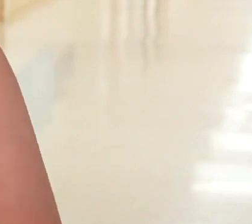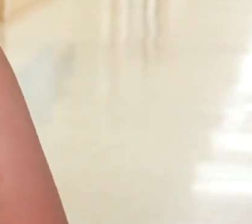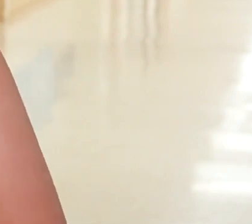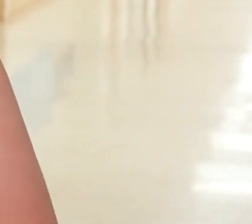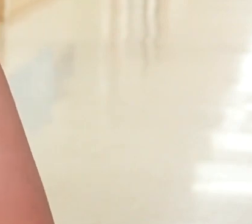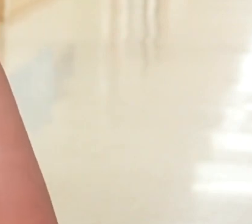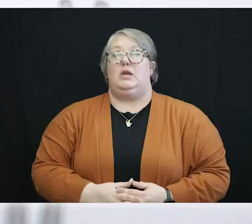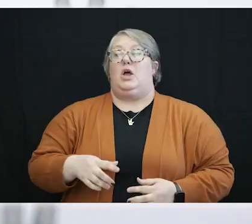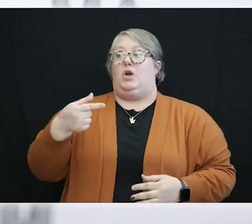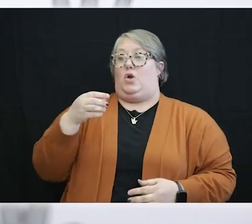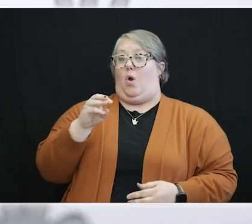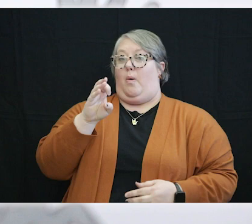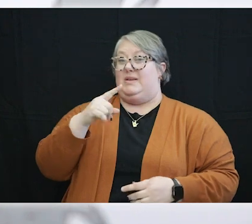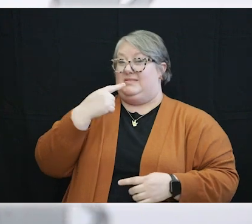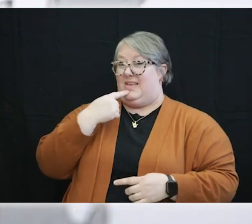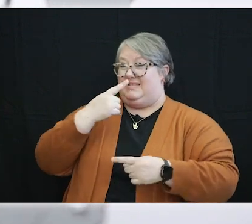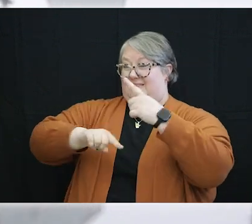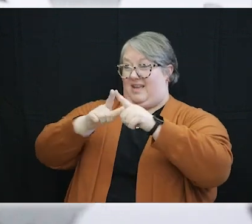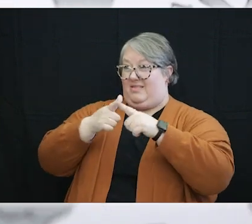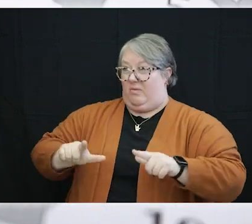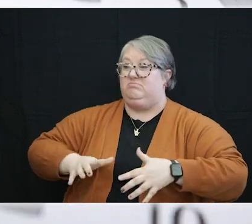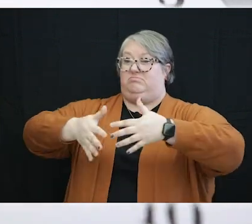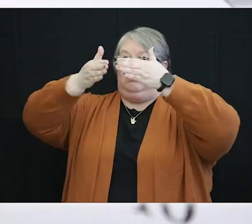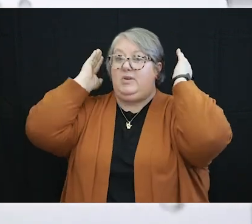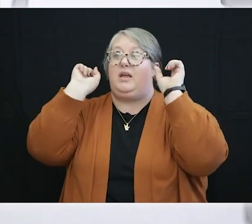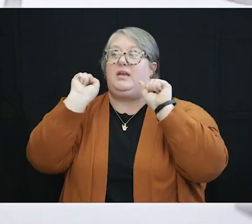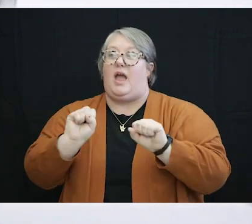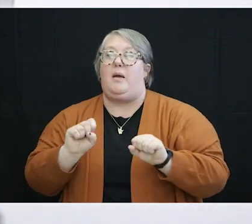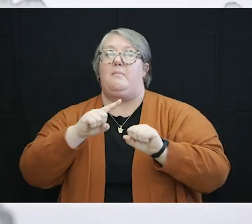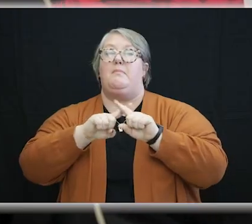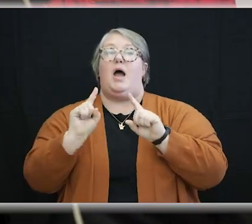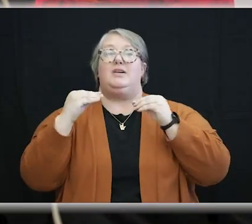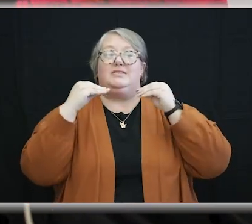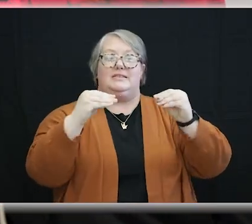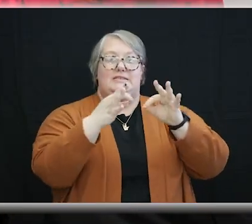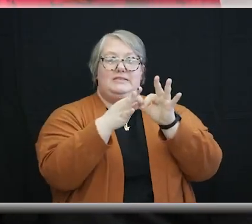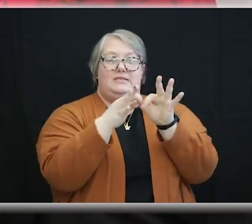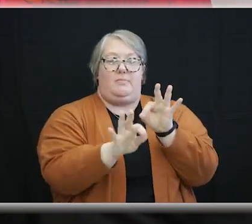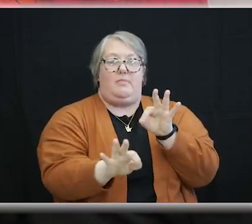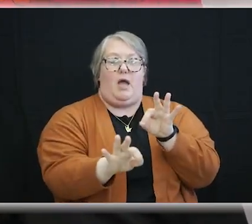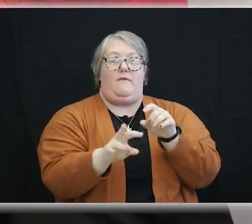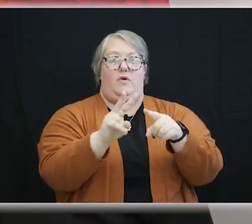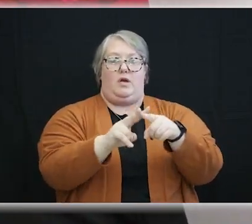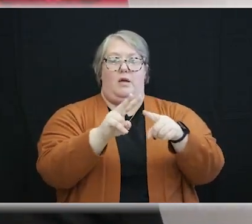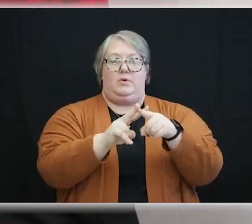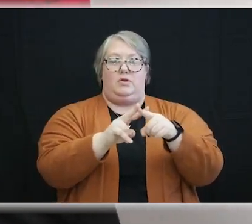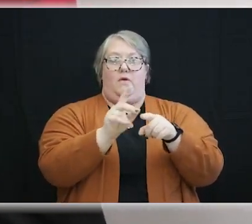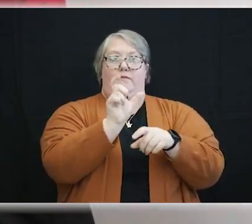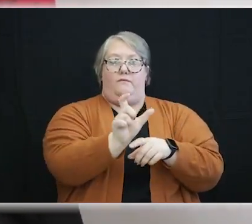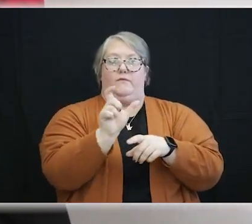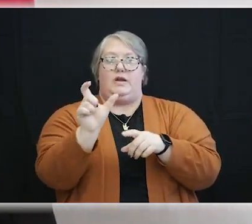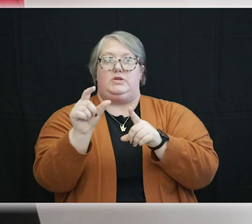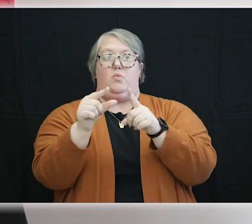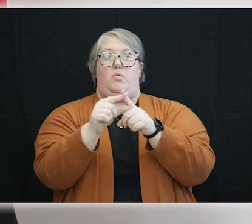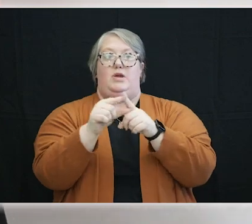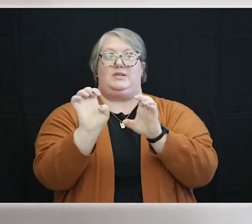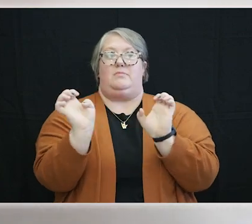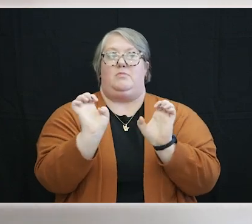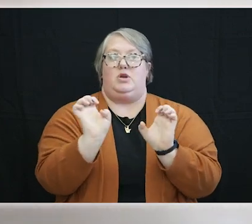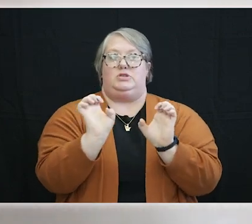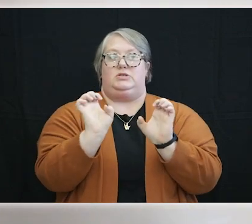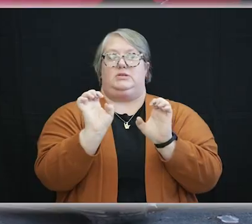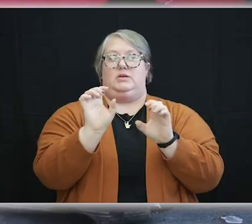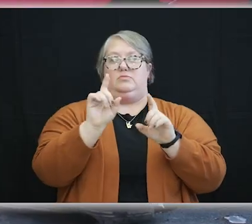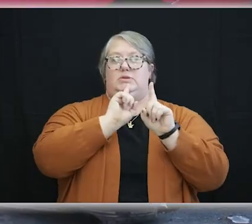just different sign language. Gomez says sign language can be overwhelming, but her teaching method is to simplify the vocabulary to